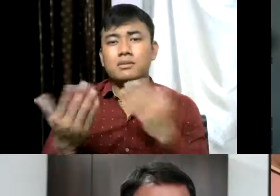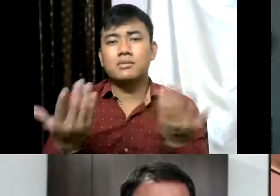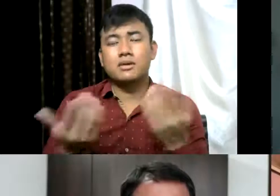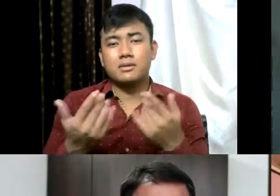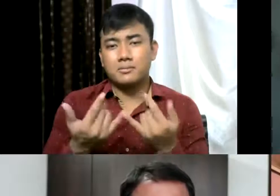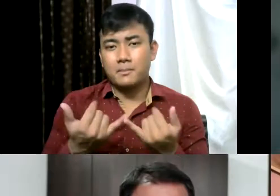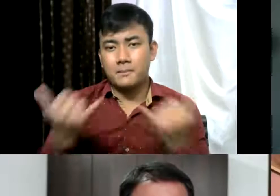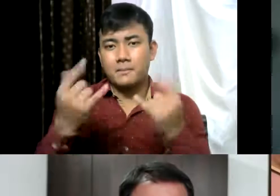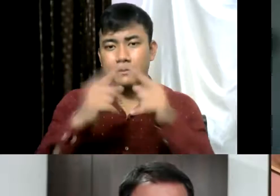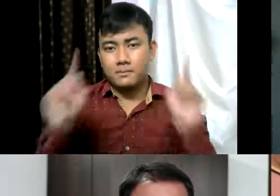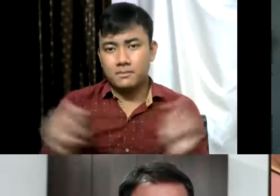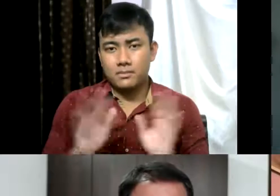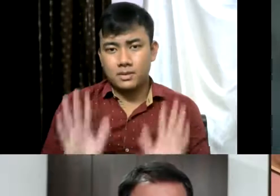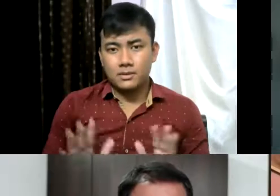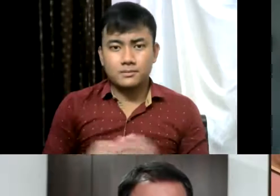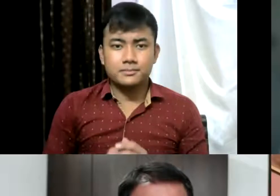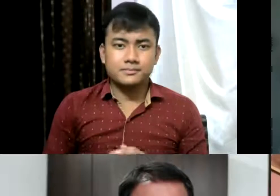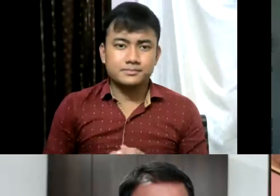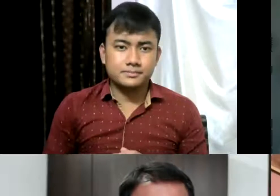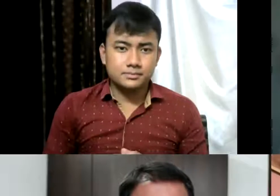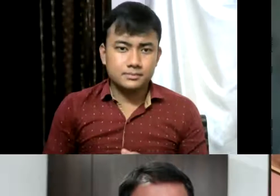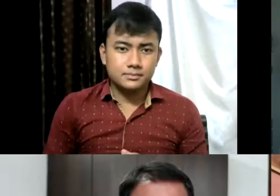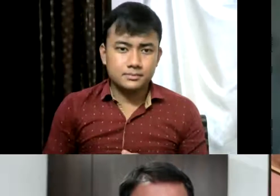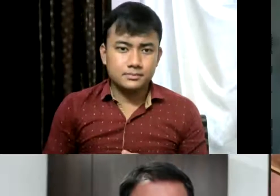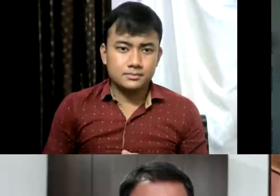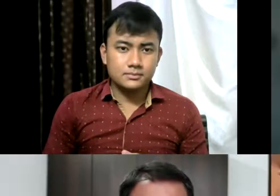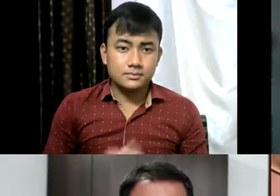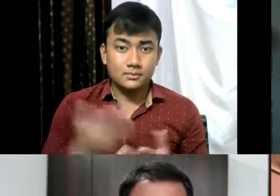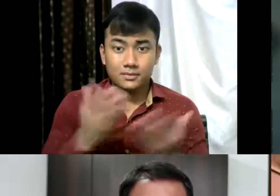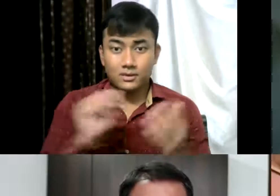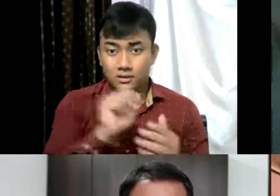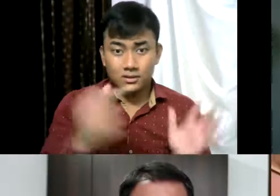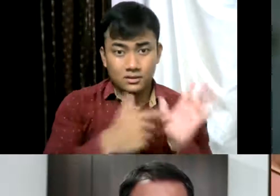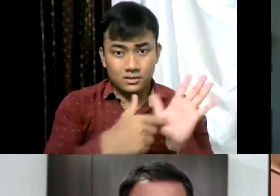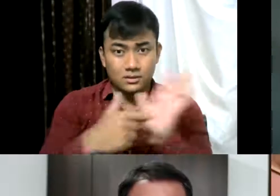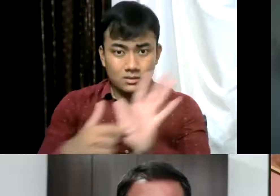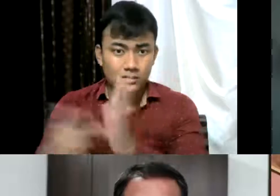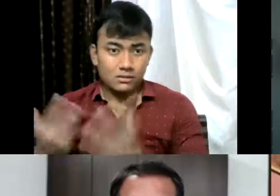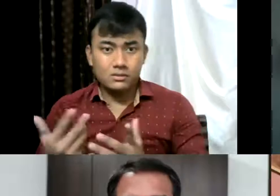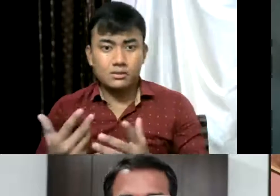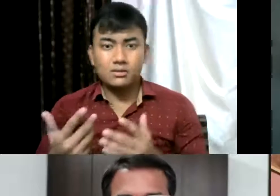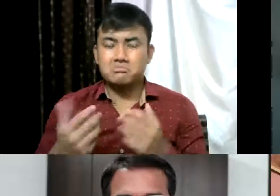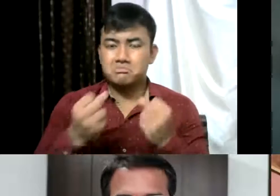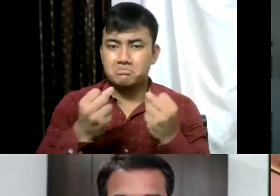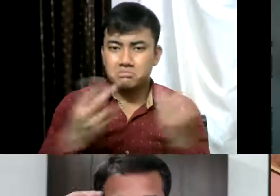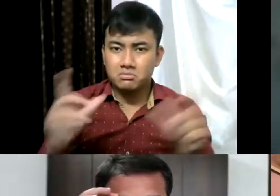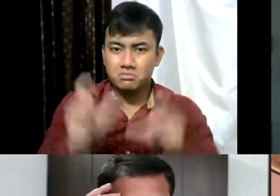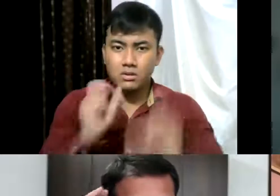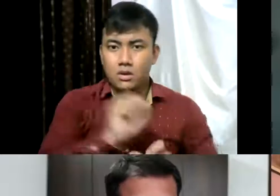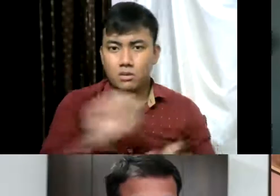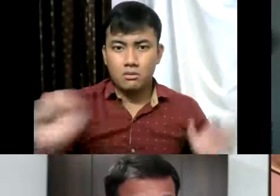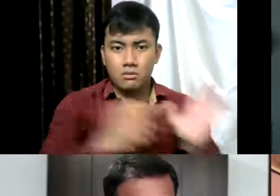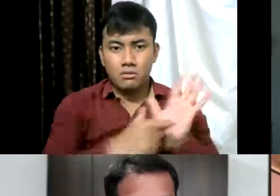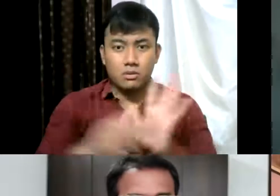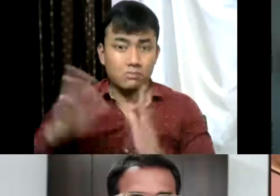acronym for Museum of Art and Photography, and it shows you 100 consecutive people. And once, while I was studying in